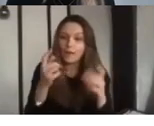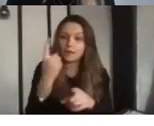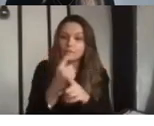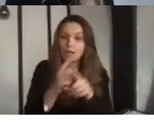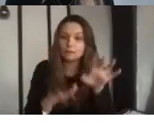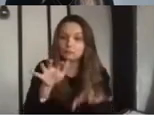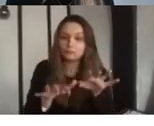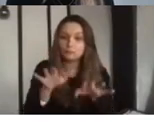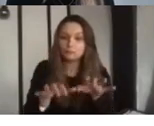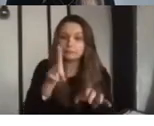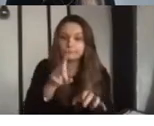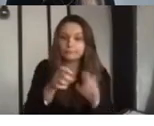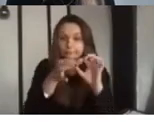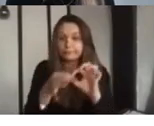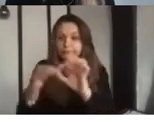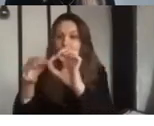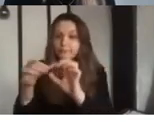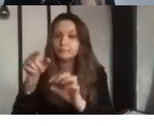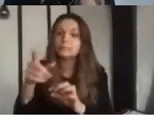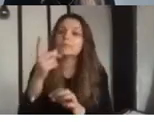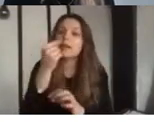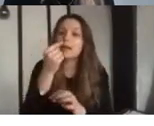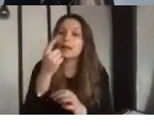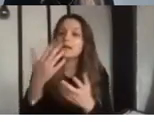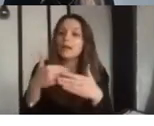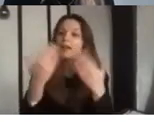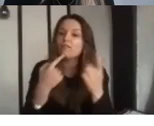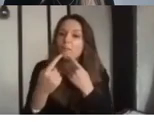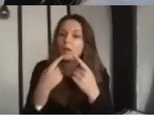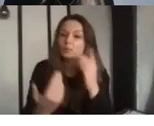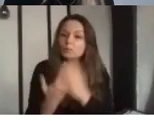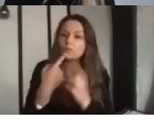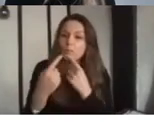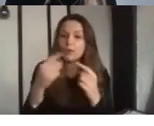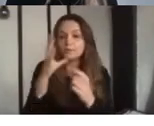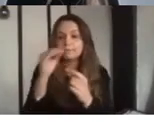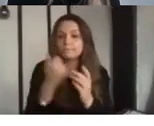recording for this session and keep you updated with information about the college.